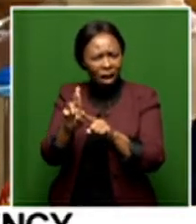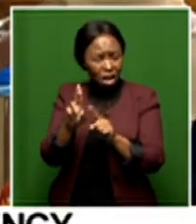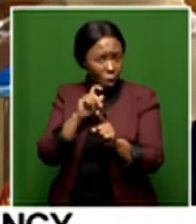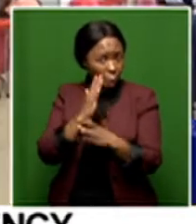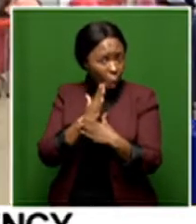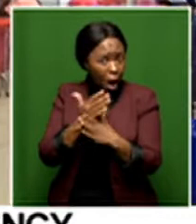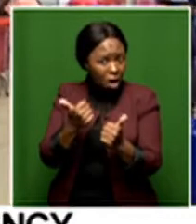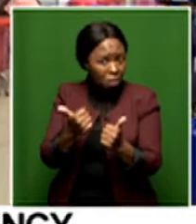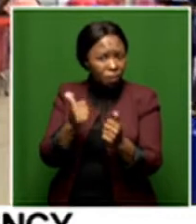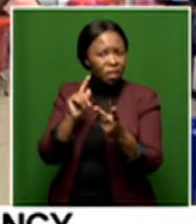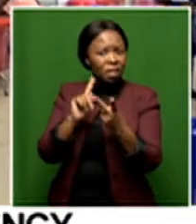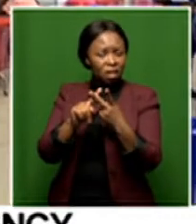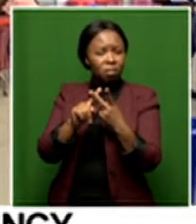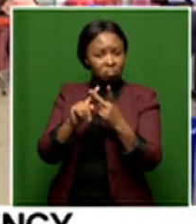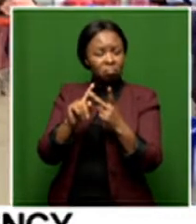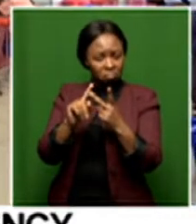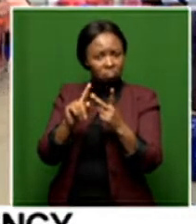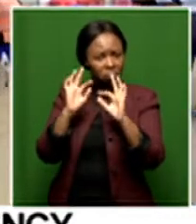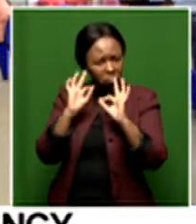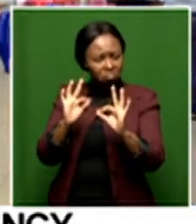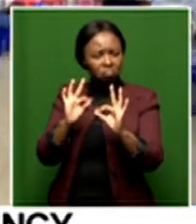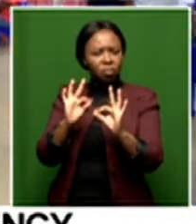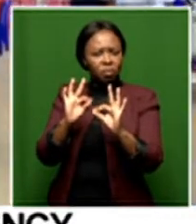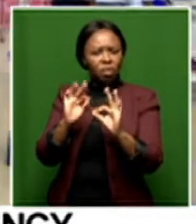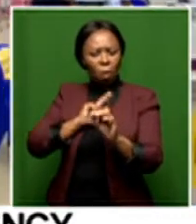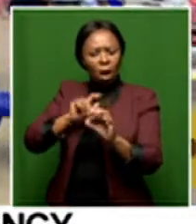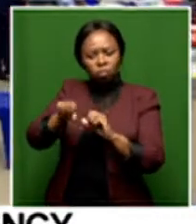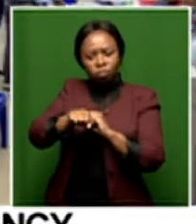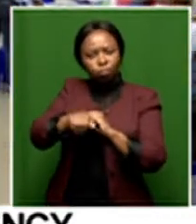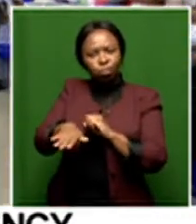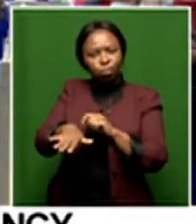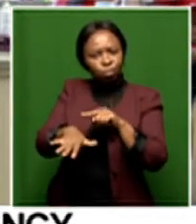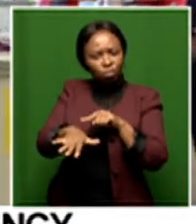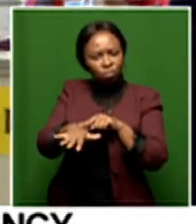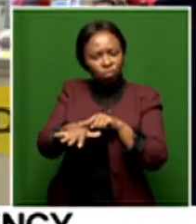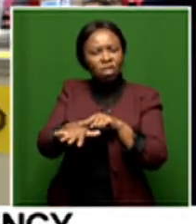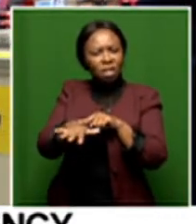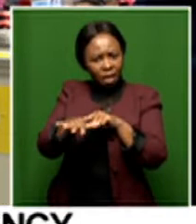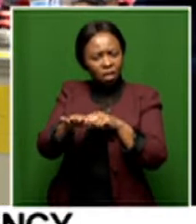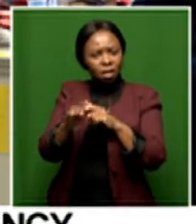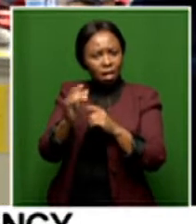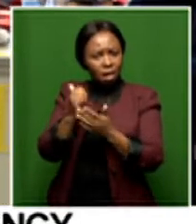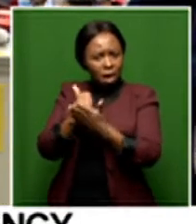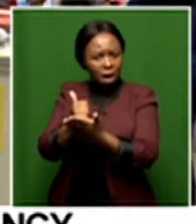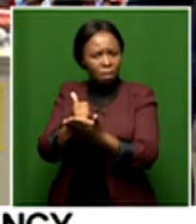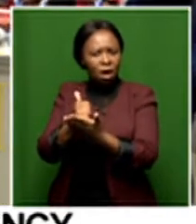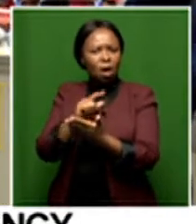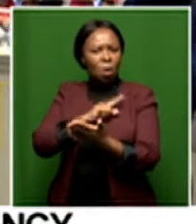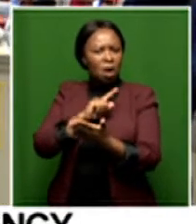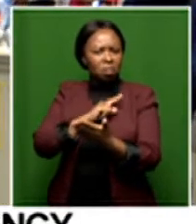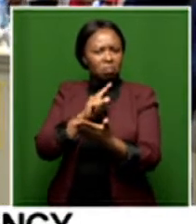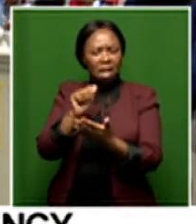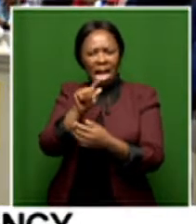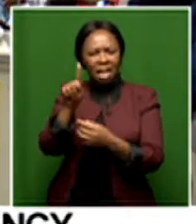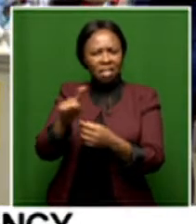there a high efficacy against the strain in South Africa, the one that obviously threw a spanner in the works with